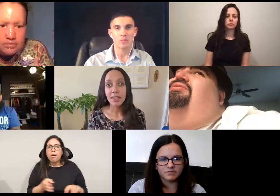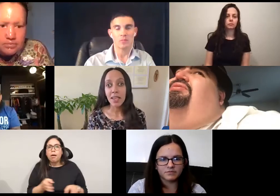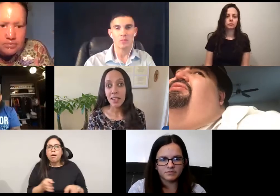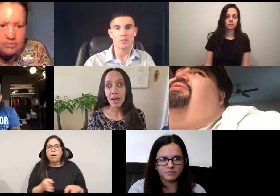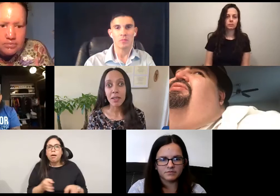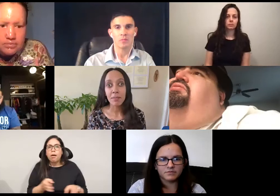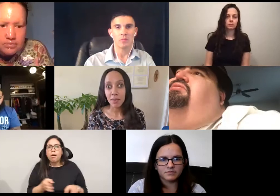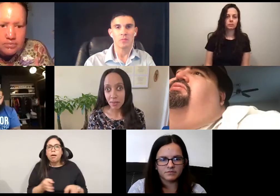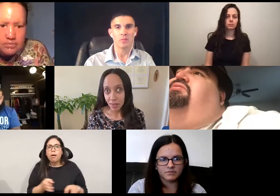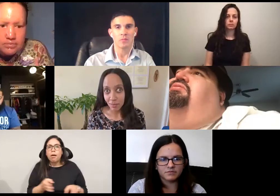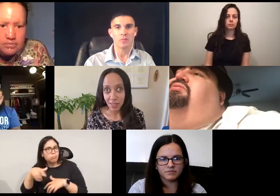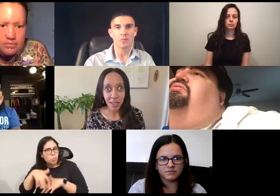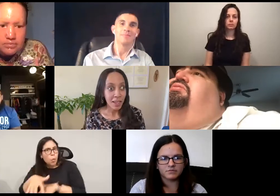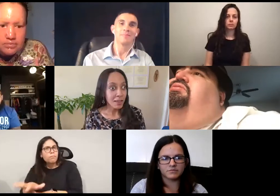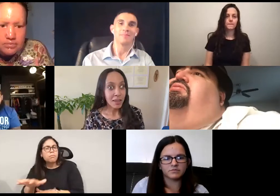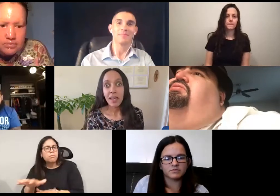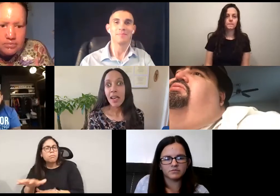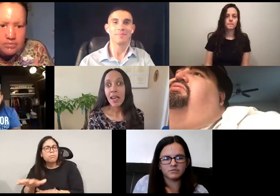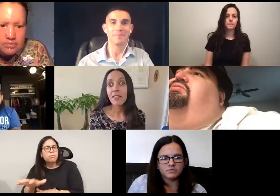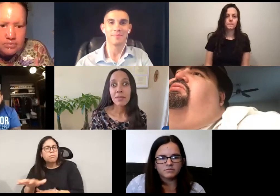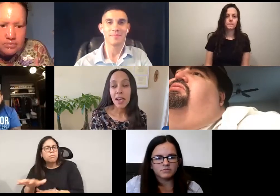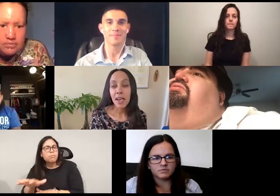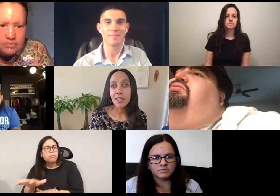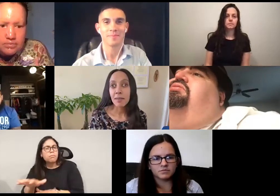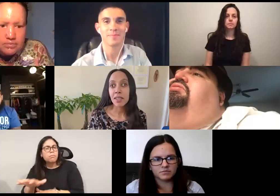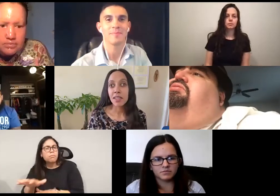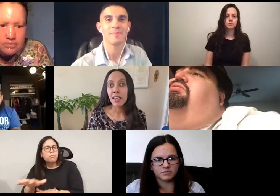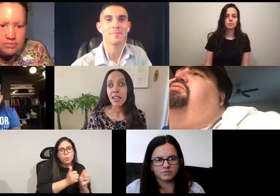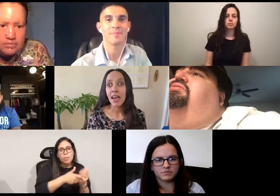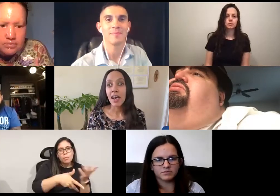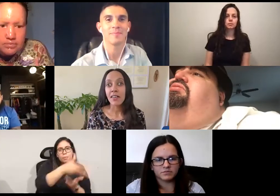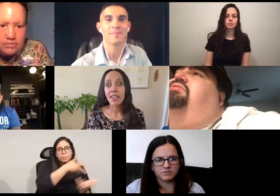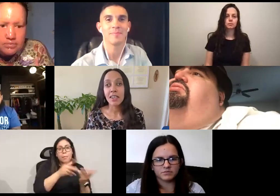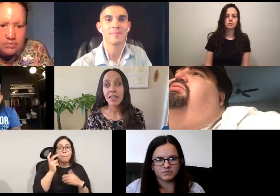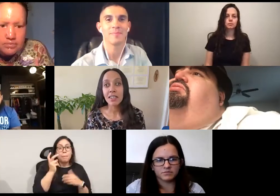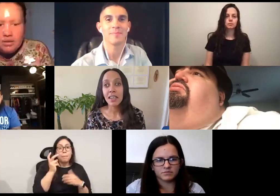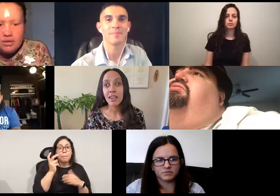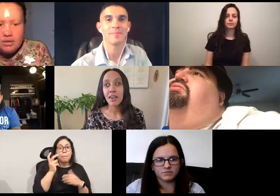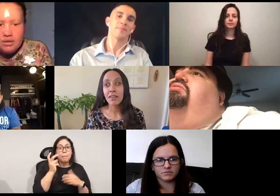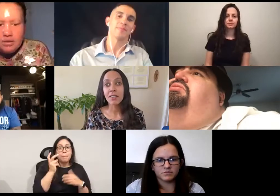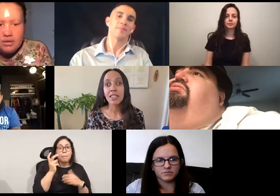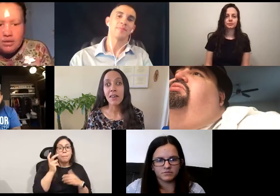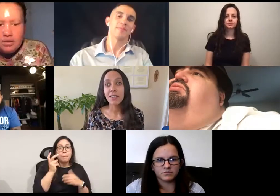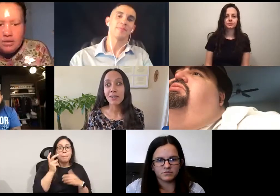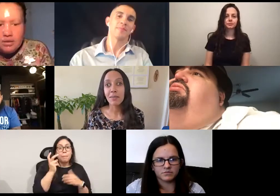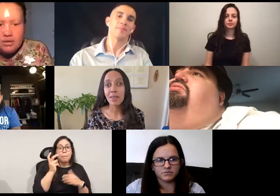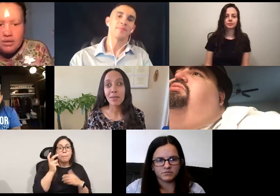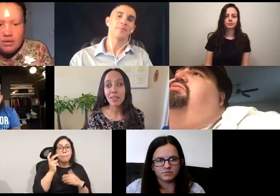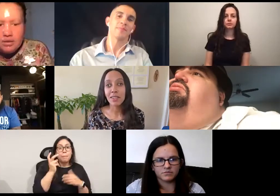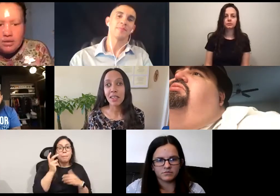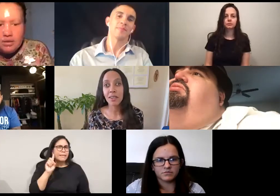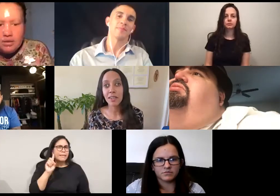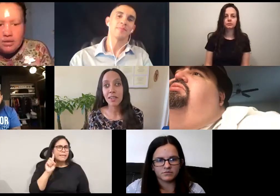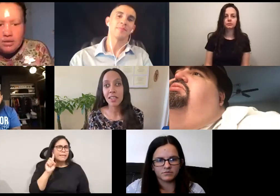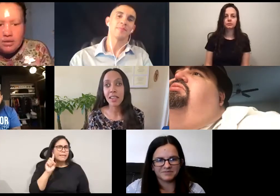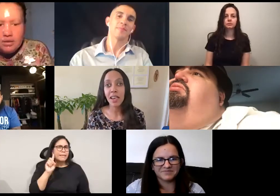hang out with both groups. When I hung out with the blind community, I would hear things like, oh, deafness would be the worst thing in